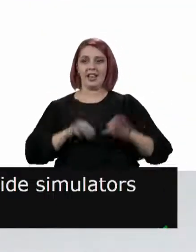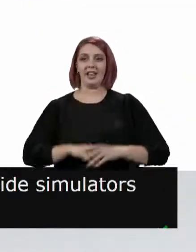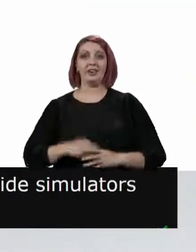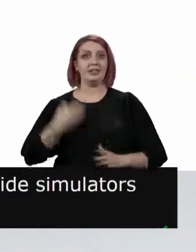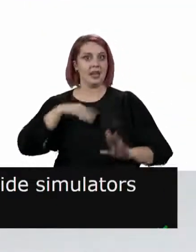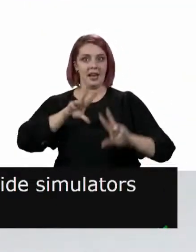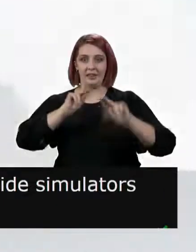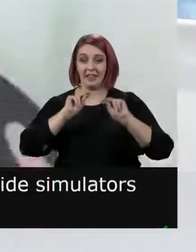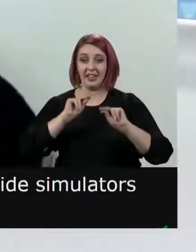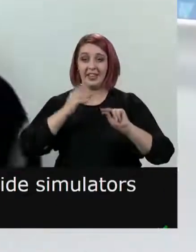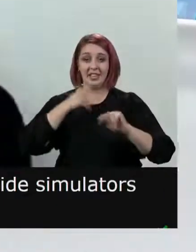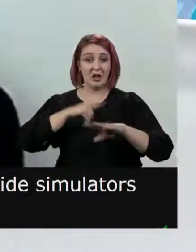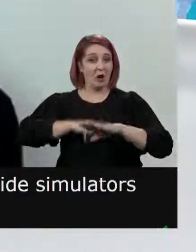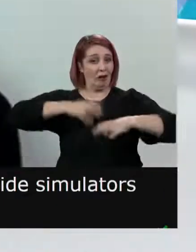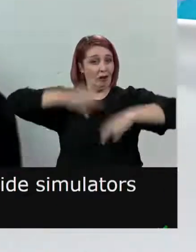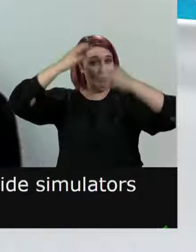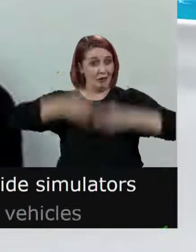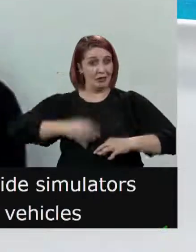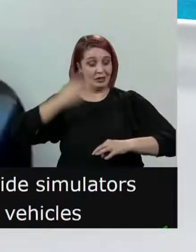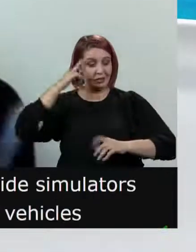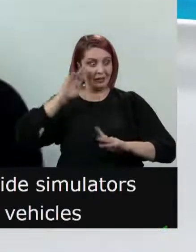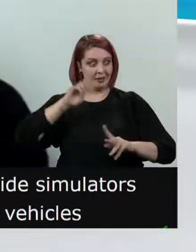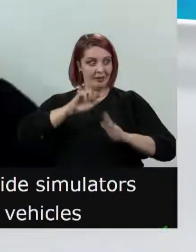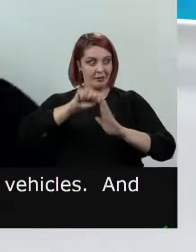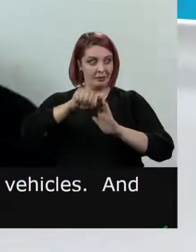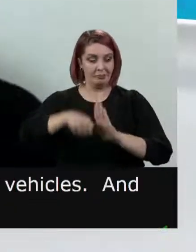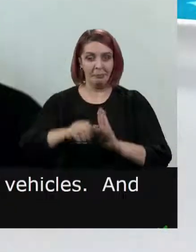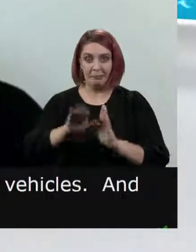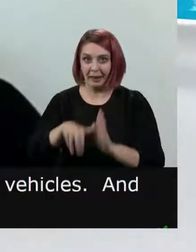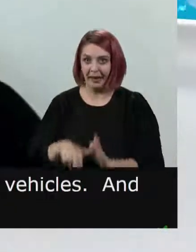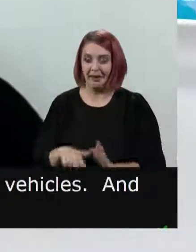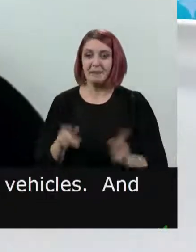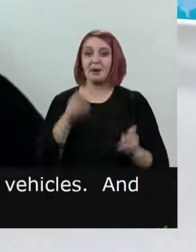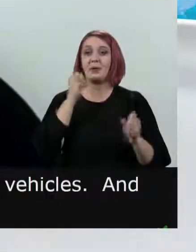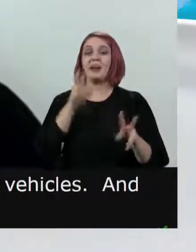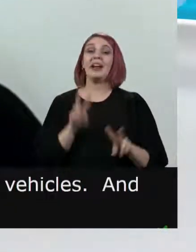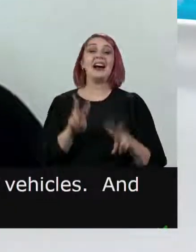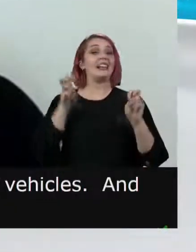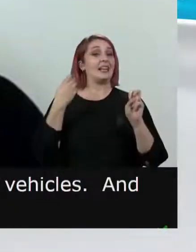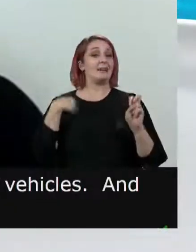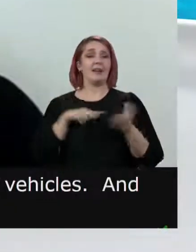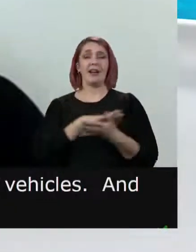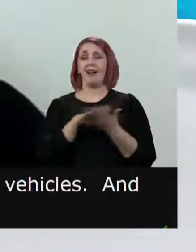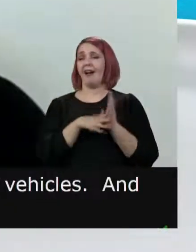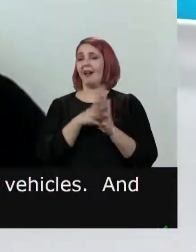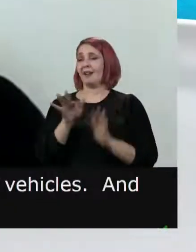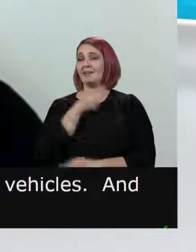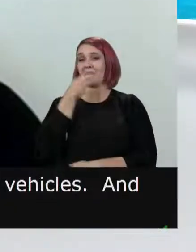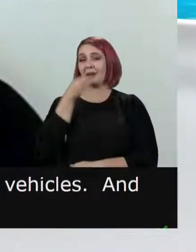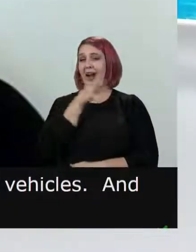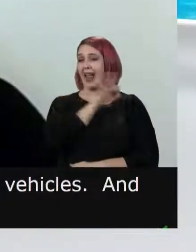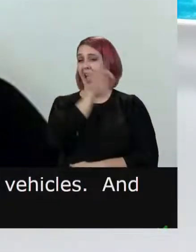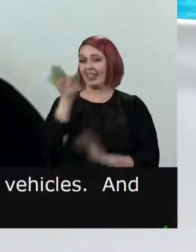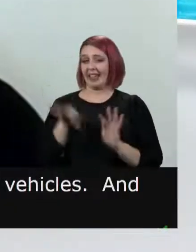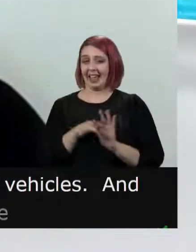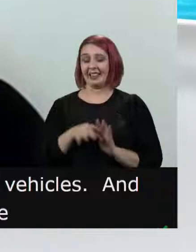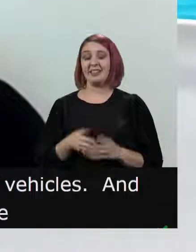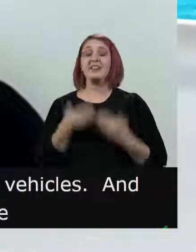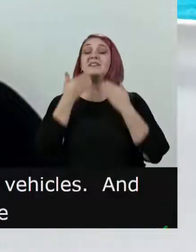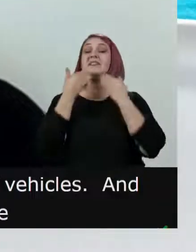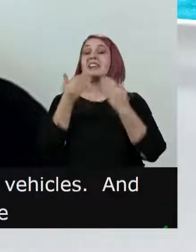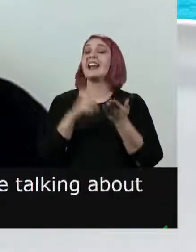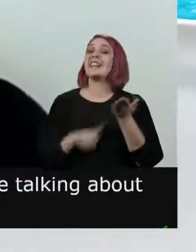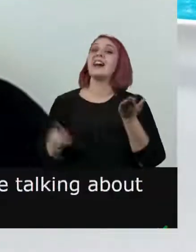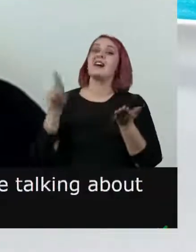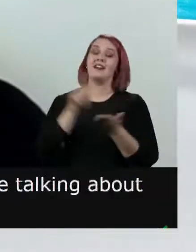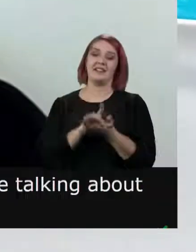And that's it. I wanted to finish in time, and I could be talking about this for hours, but